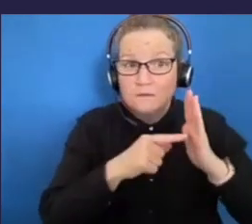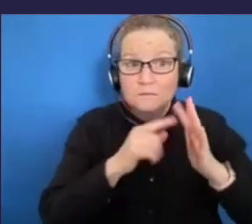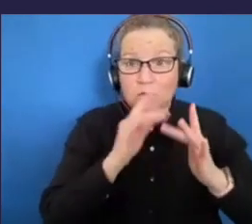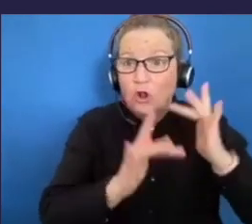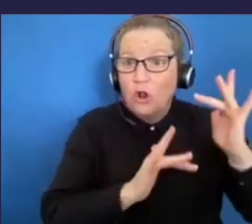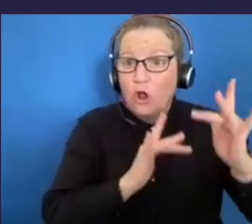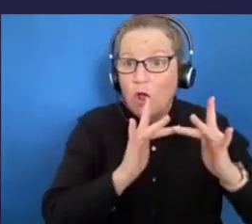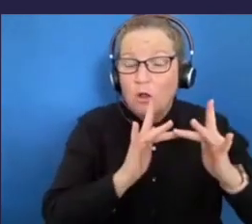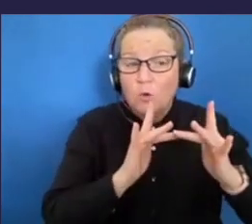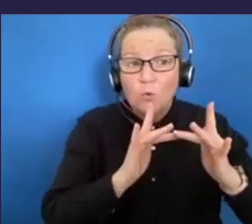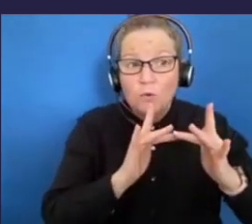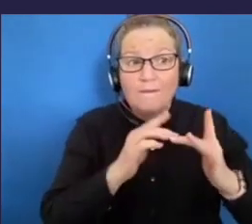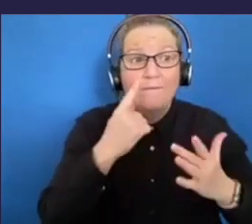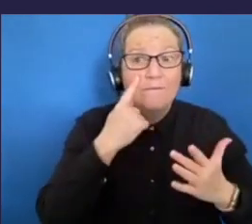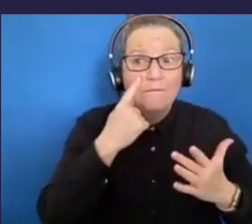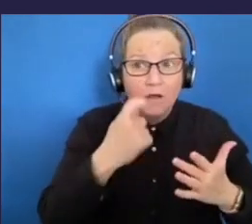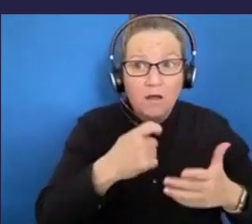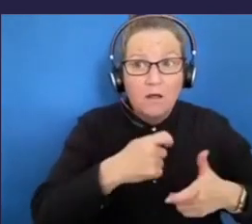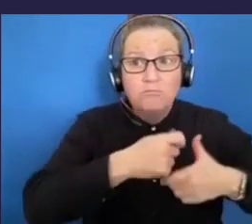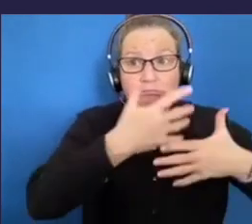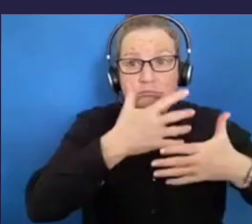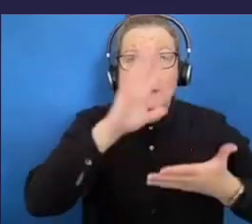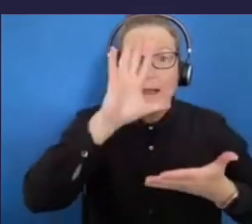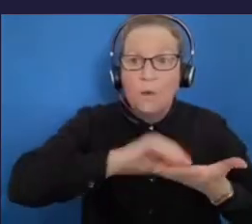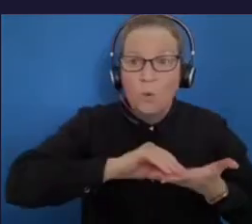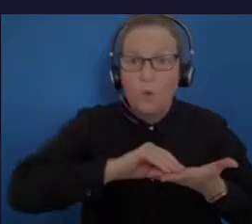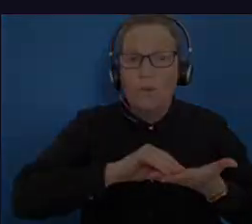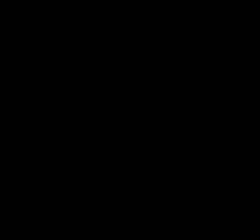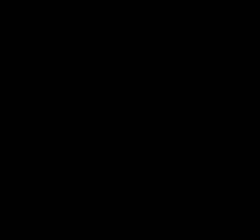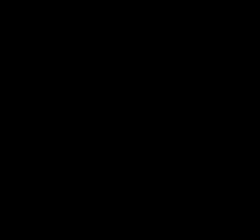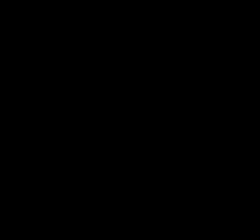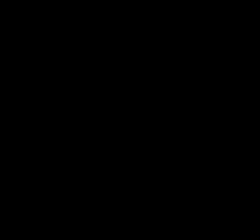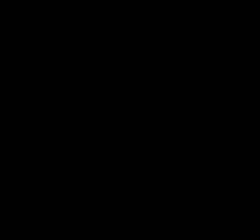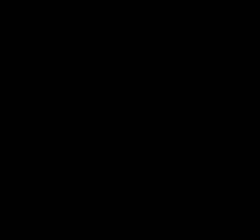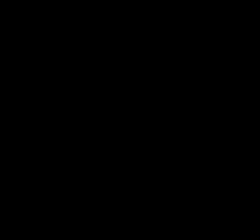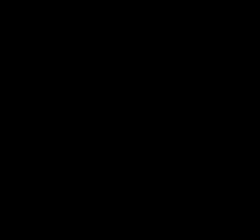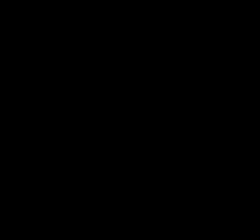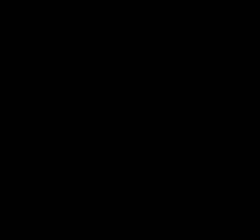download it. Thank you very much.